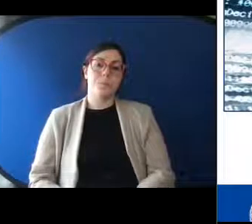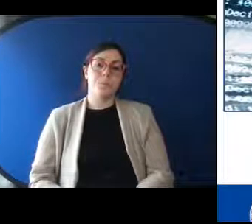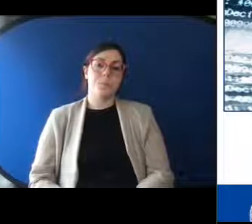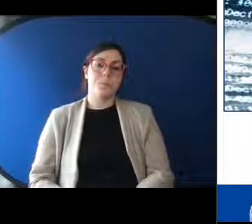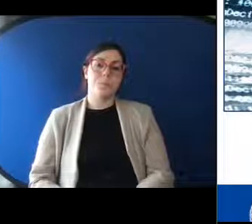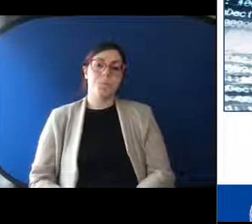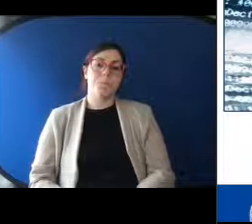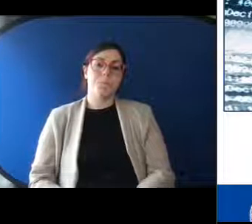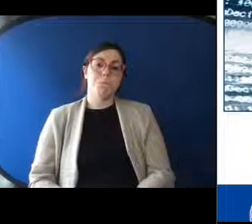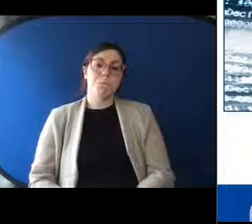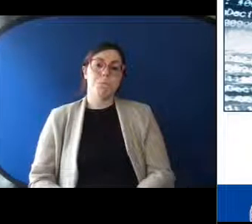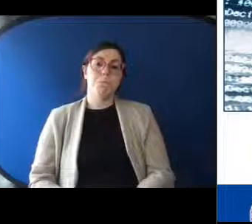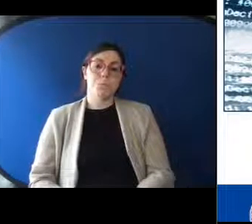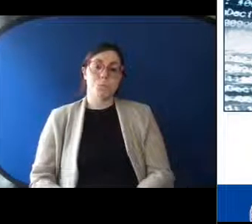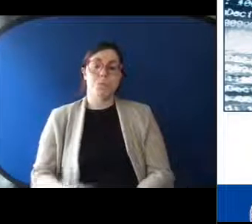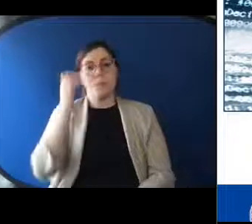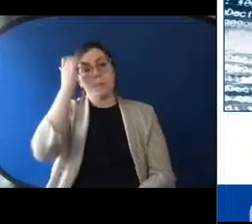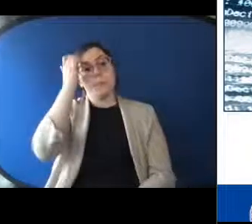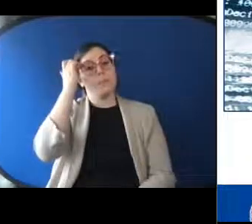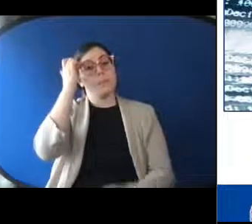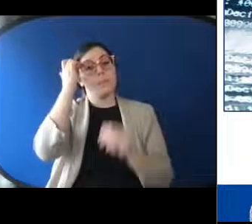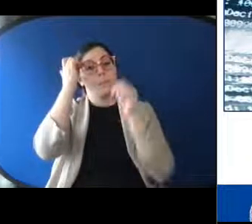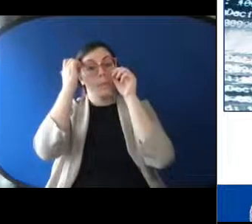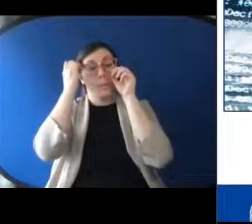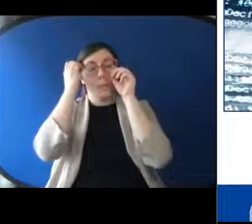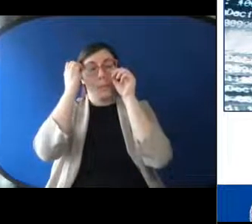That leads to the next part. What if there are